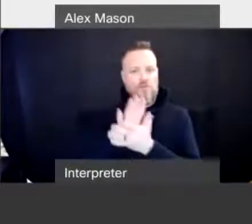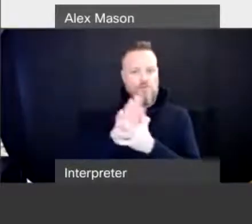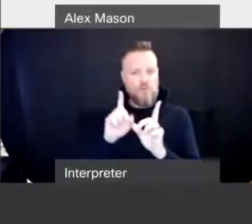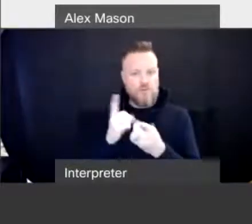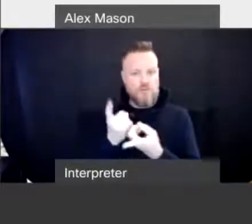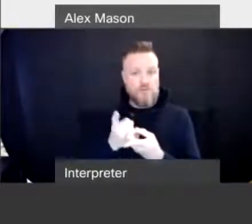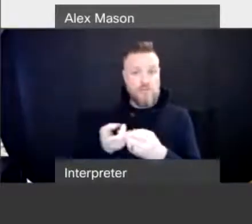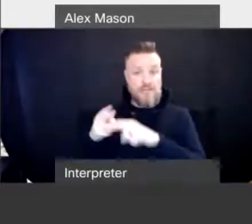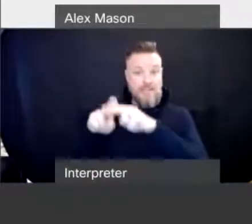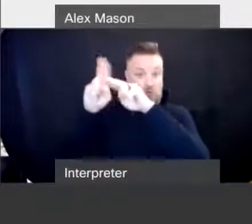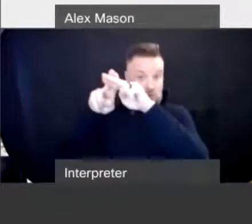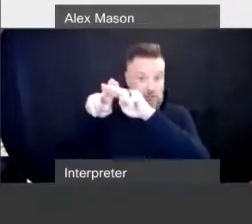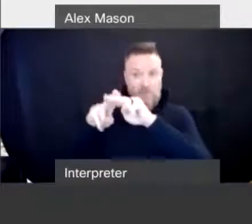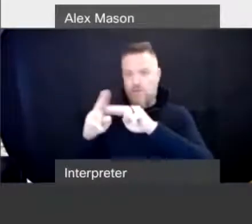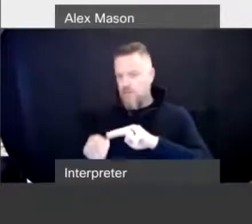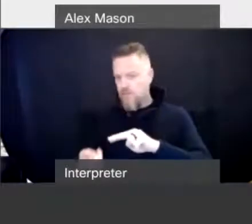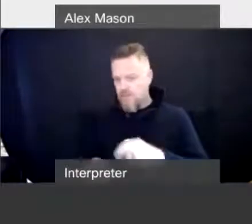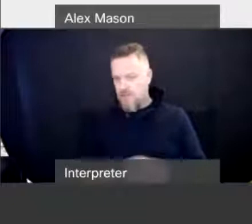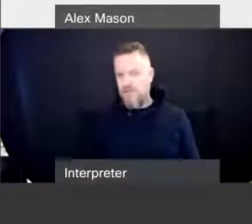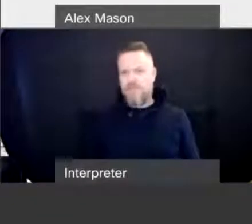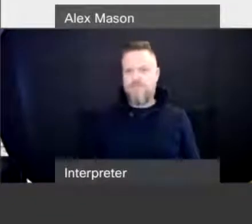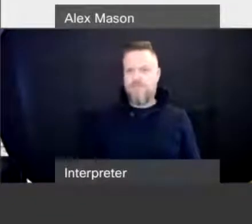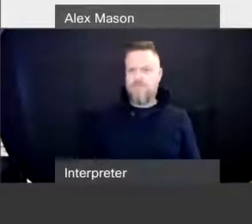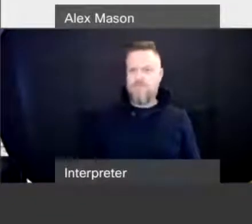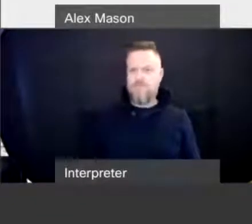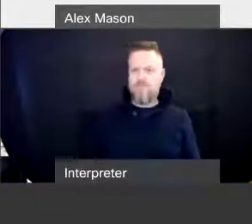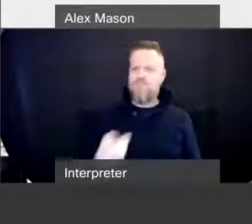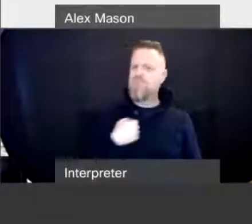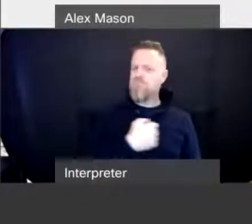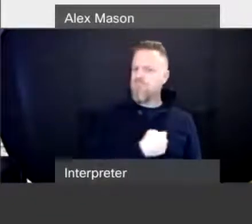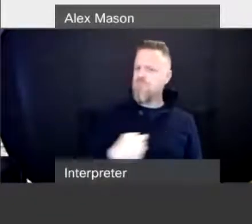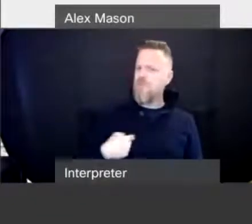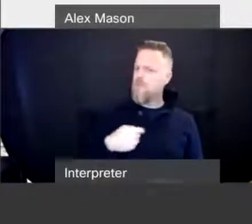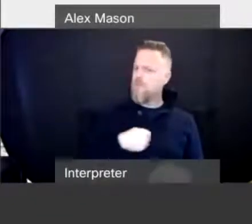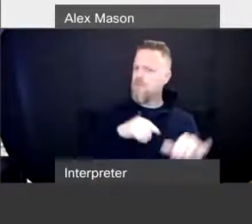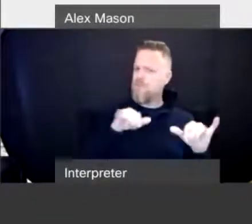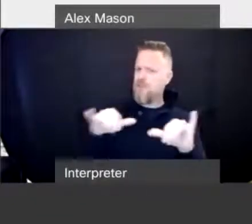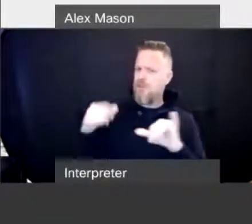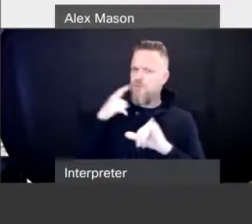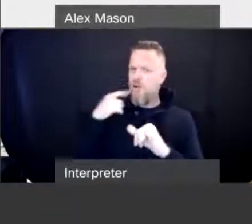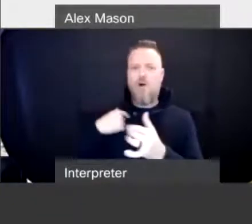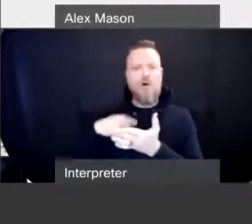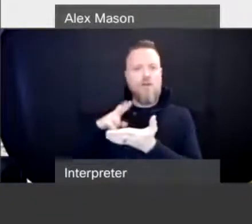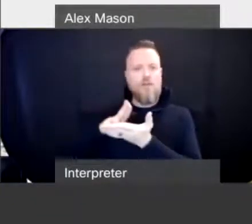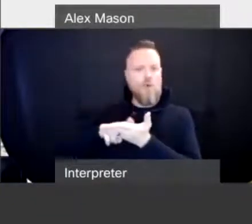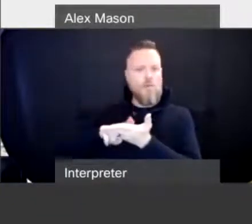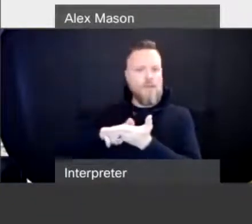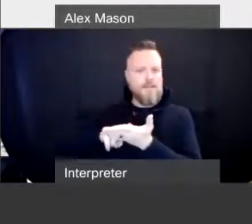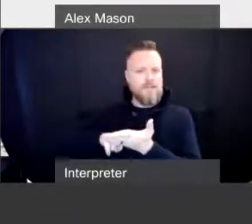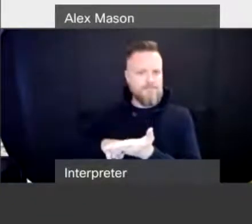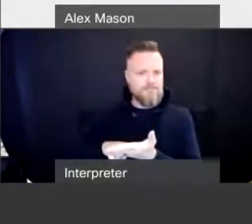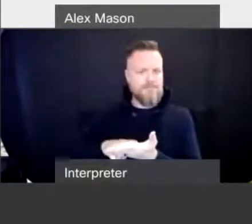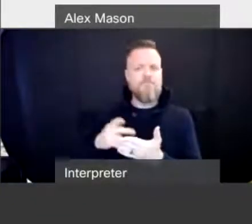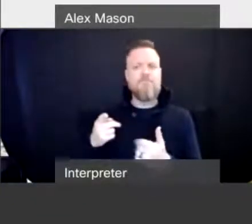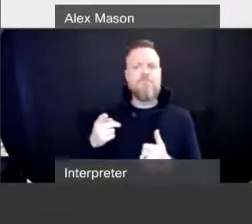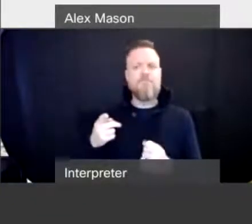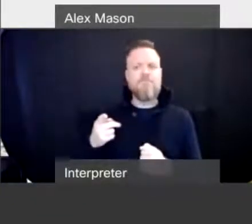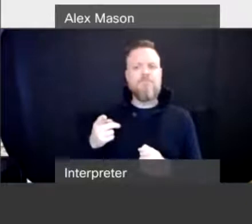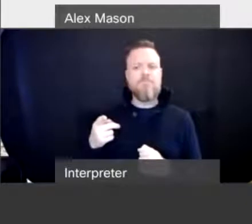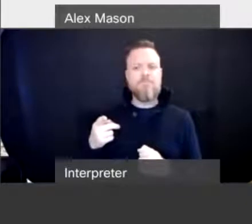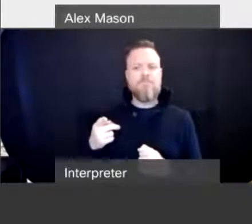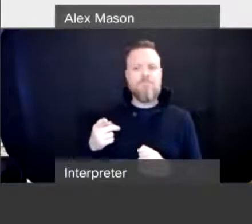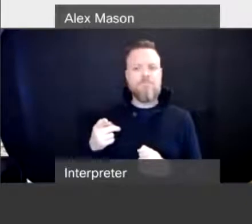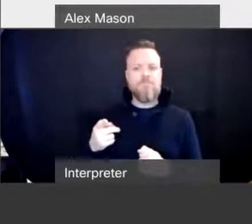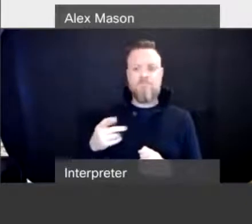or decreasing? We've been pretty consistent for an enrollment standpoint. I would say